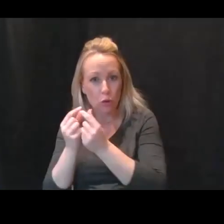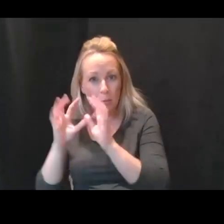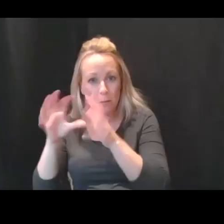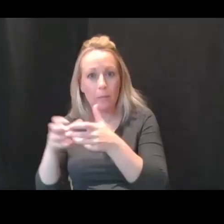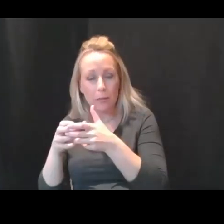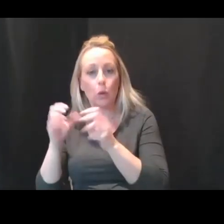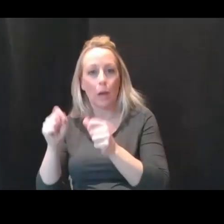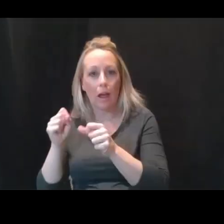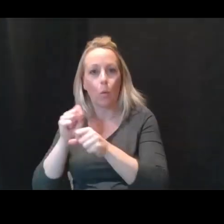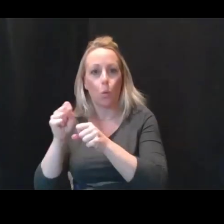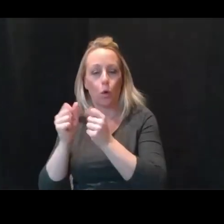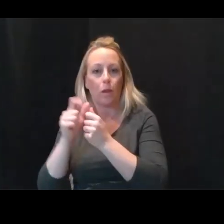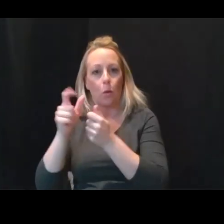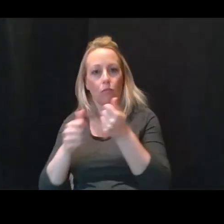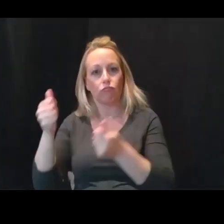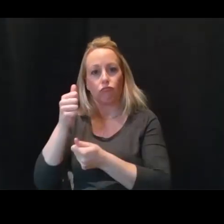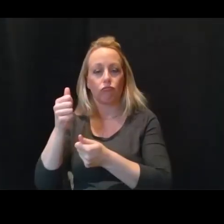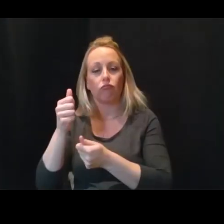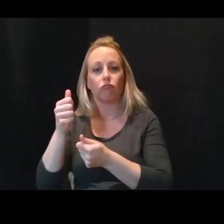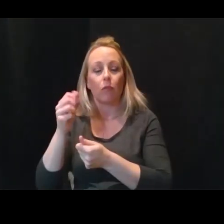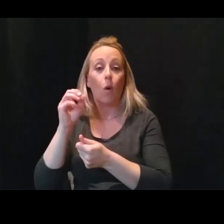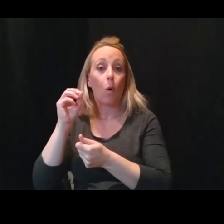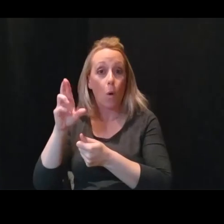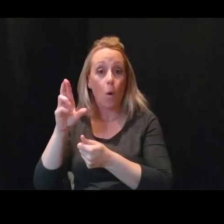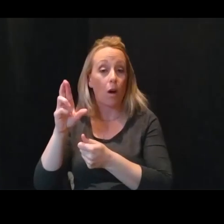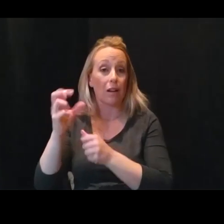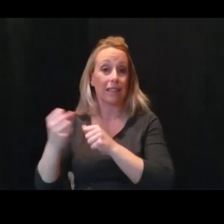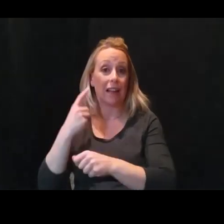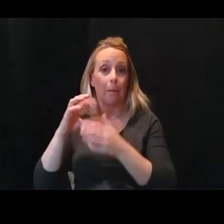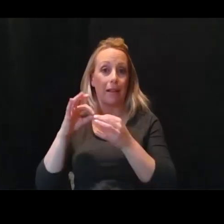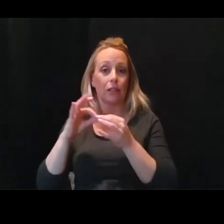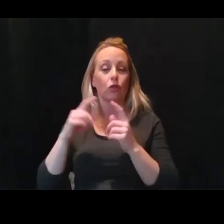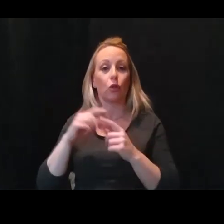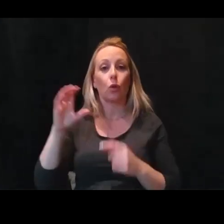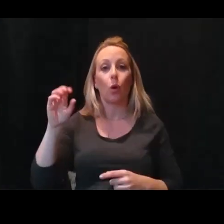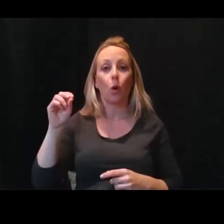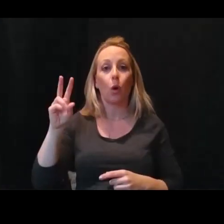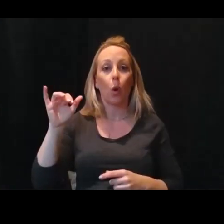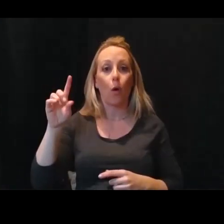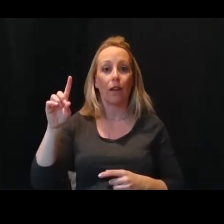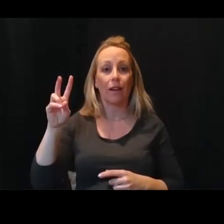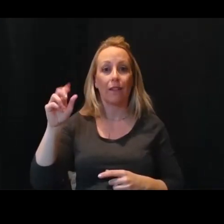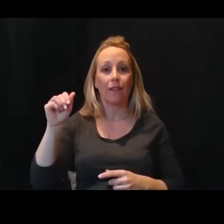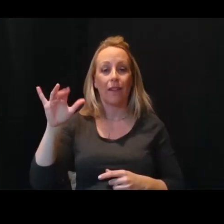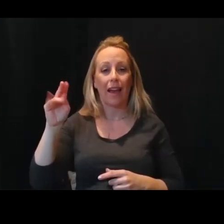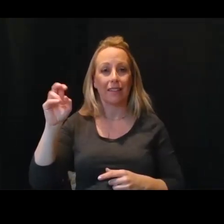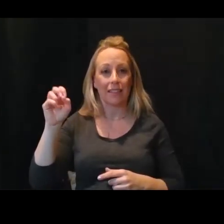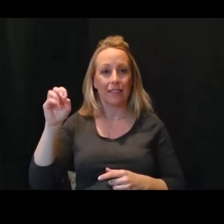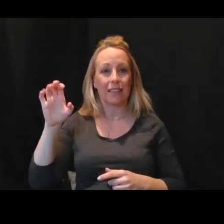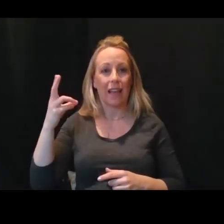And if not, you can send a message to COVID vaccine at CHC